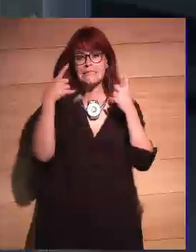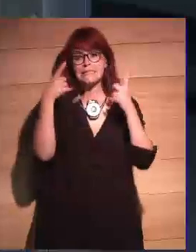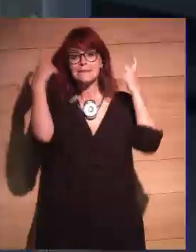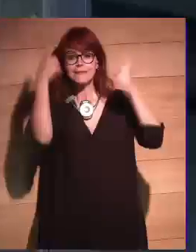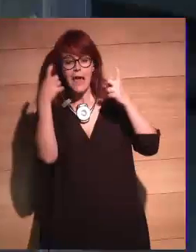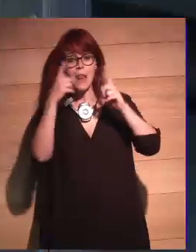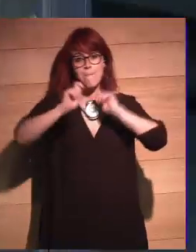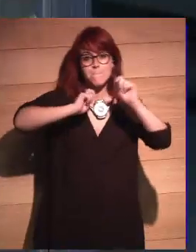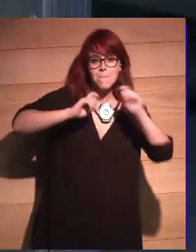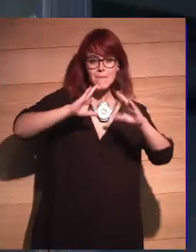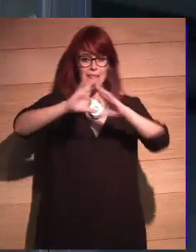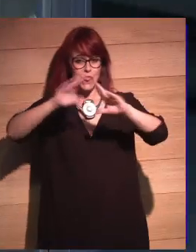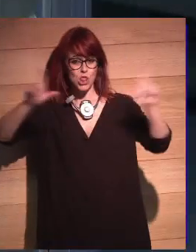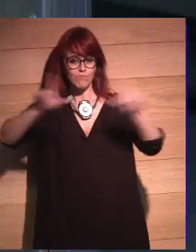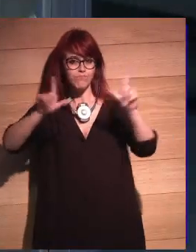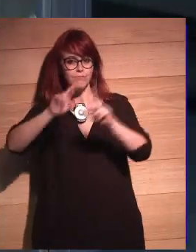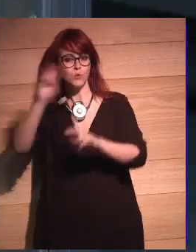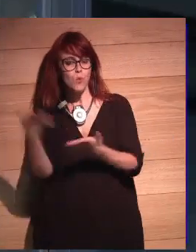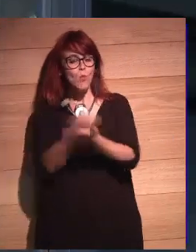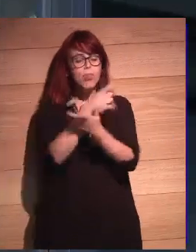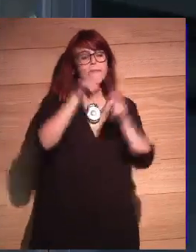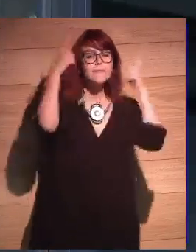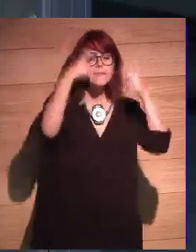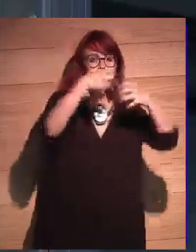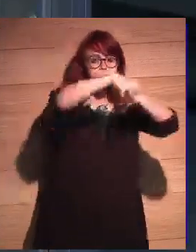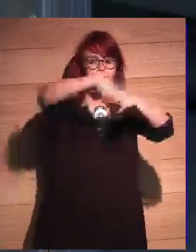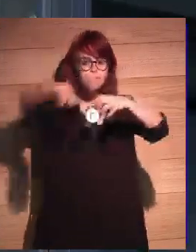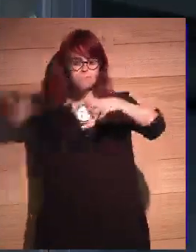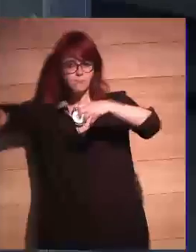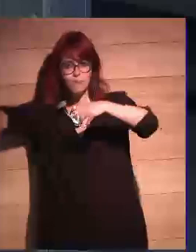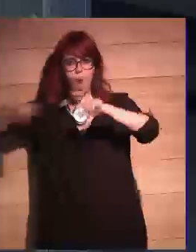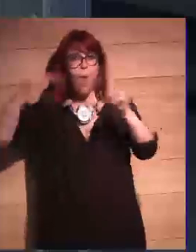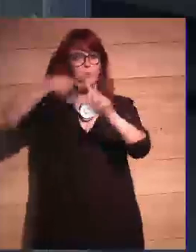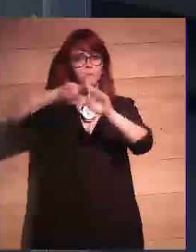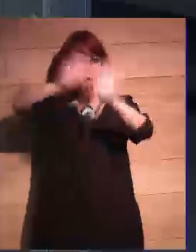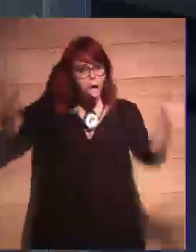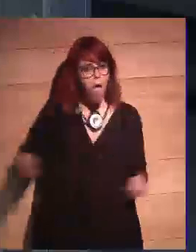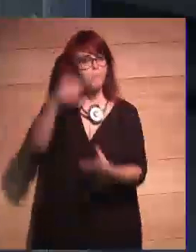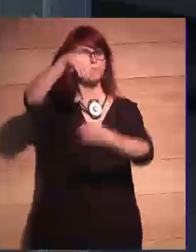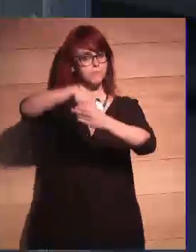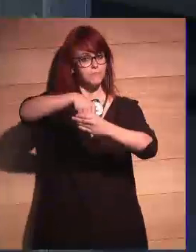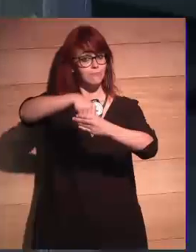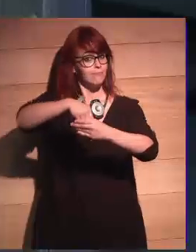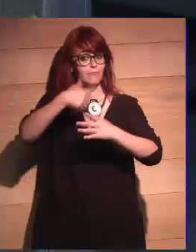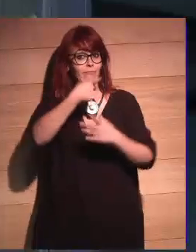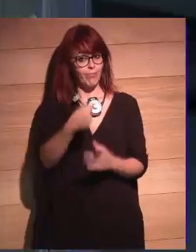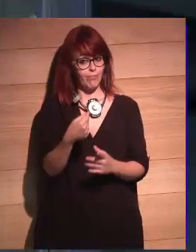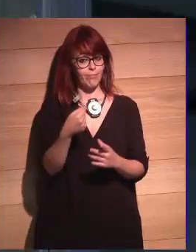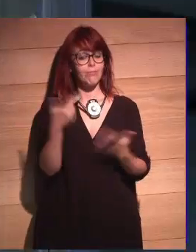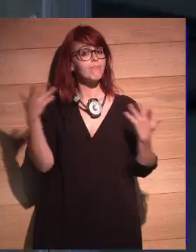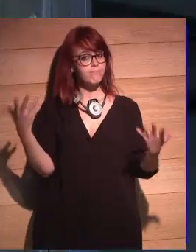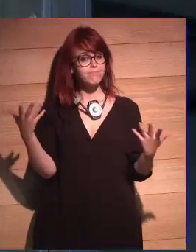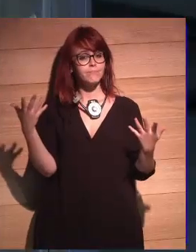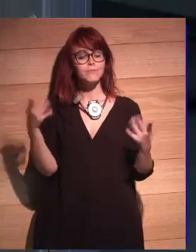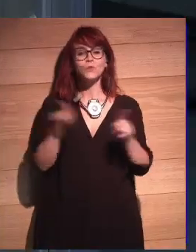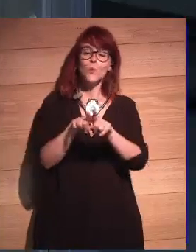pieces and then reassembling it. So I think about it as media like Lego bricks. And so you've got this massive pool of Lego bricks. It's